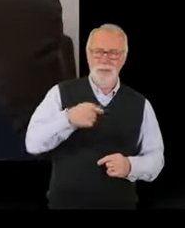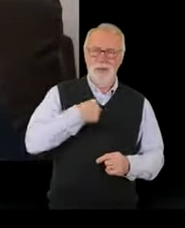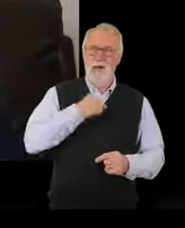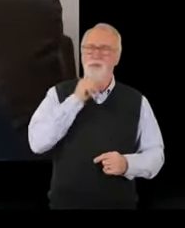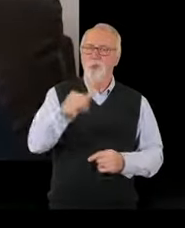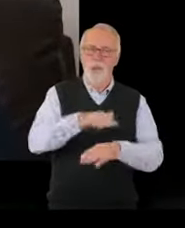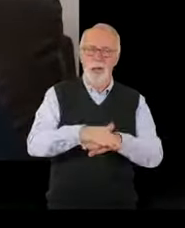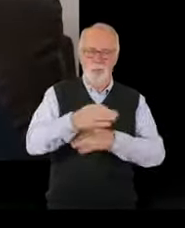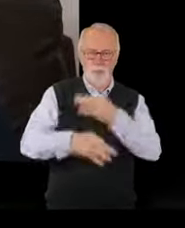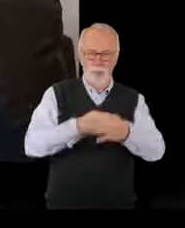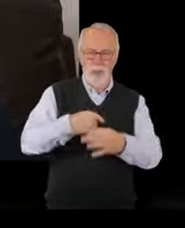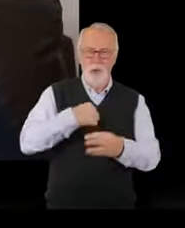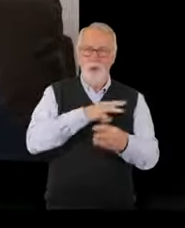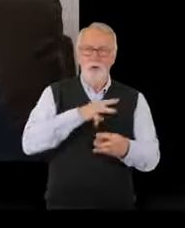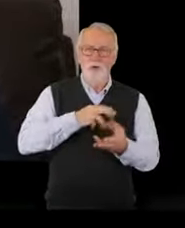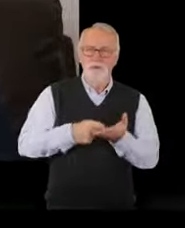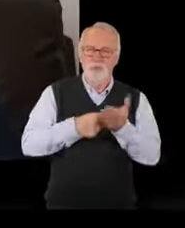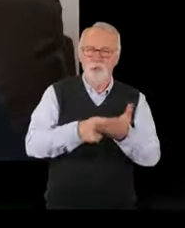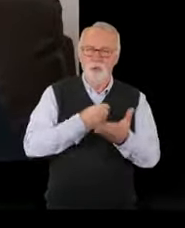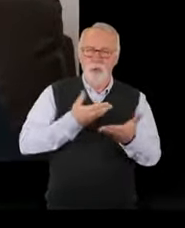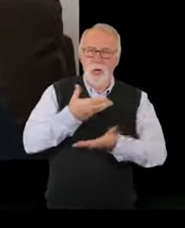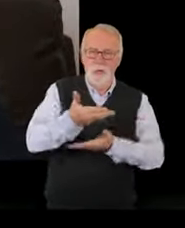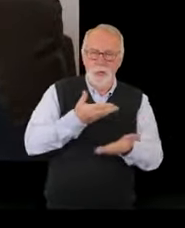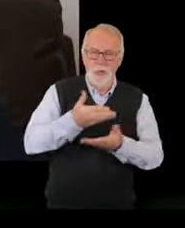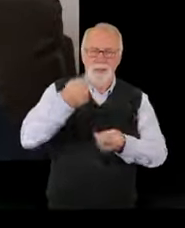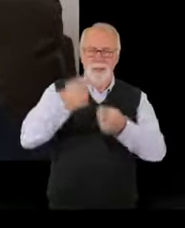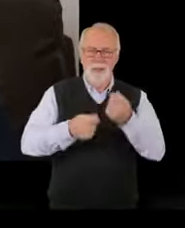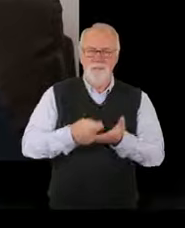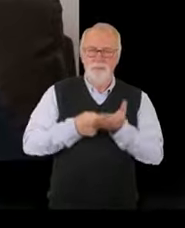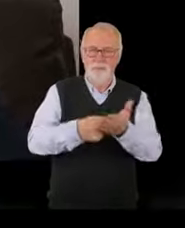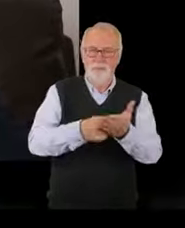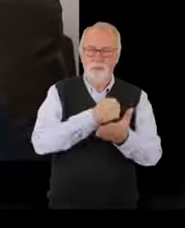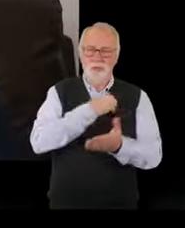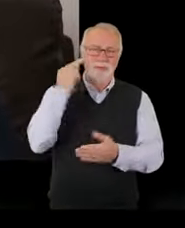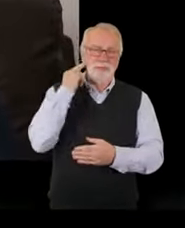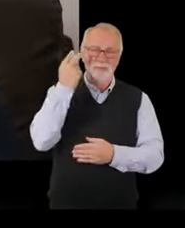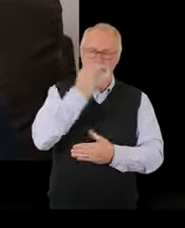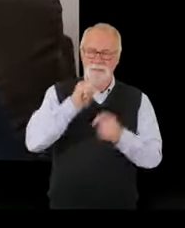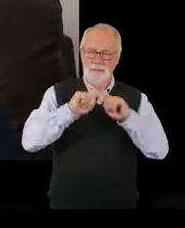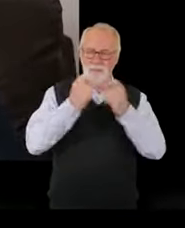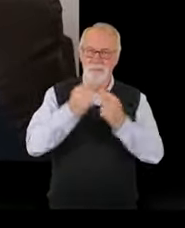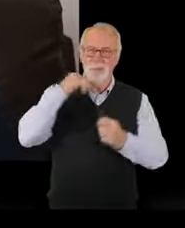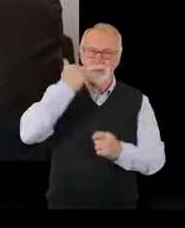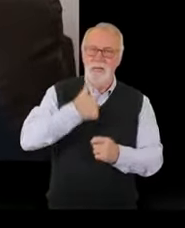was referred to a counsellor who then referred me on to the sensory support team.